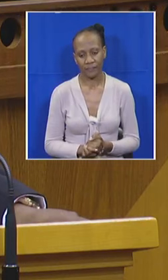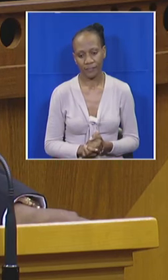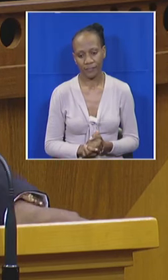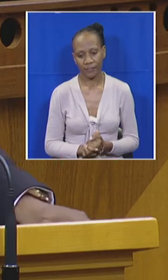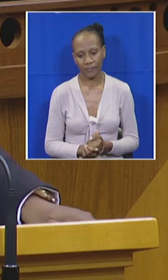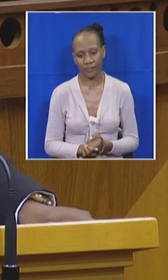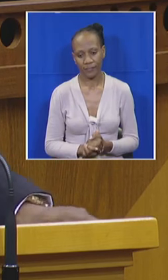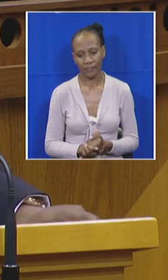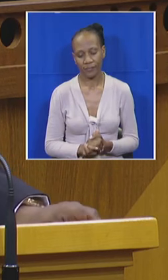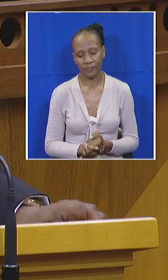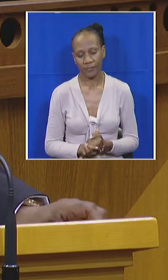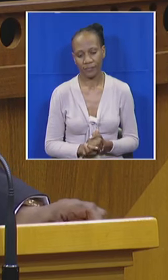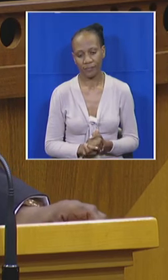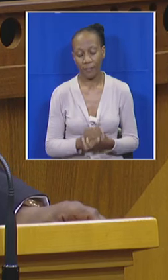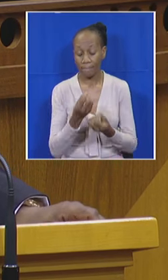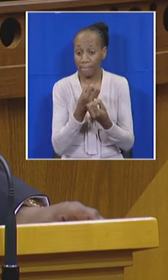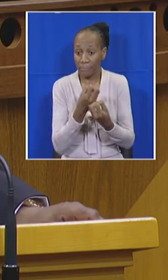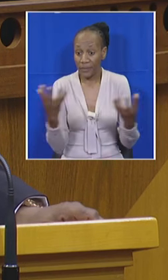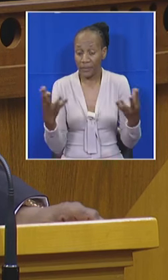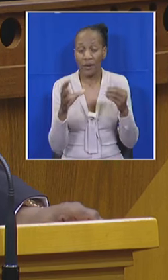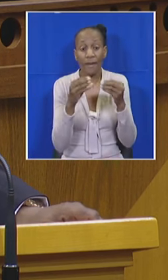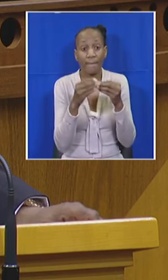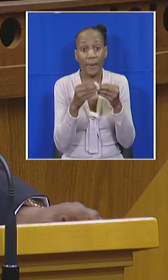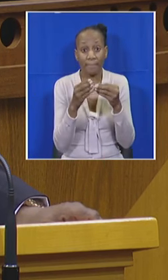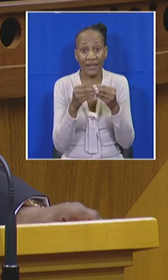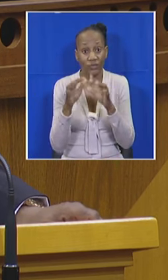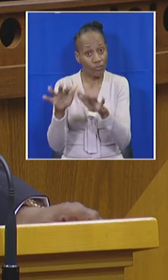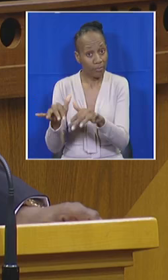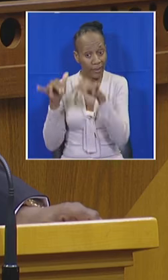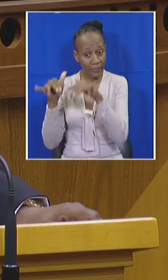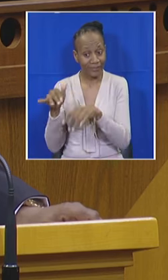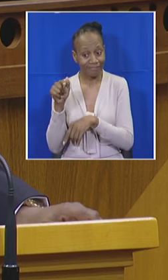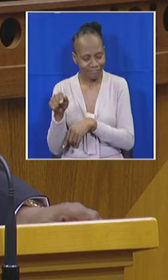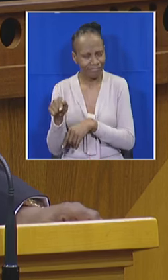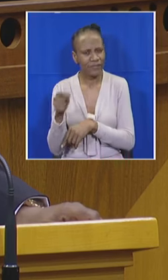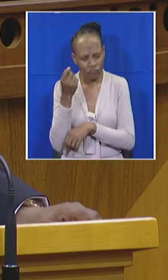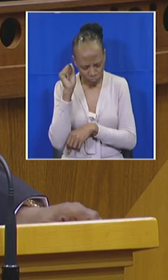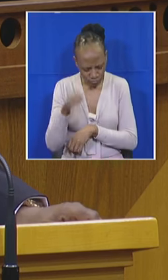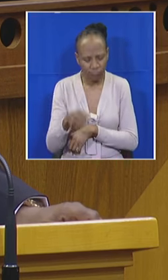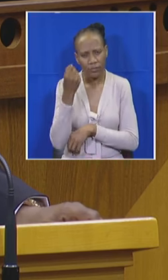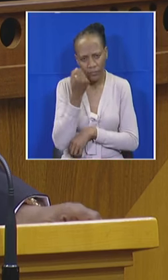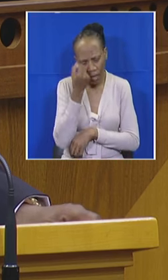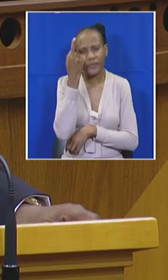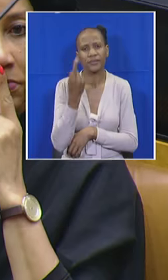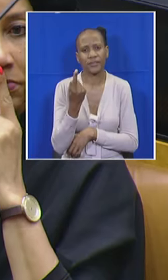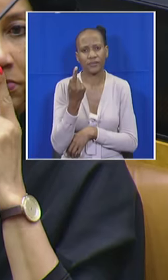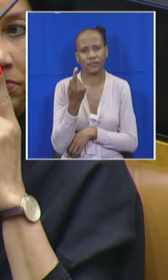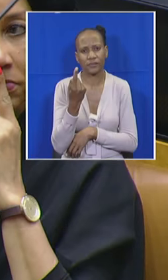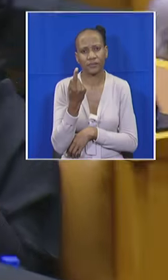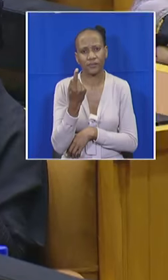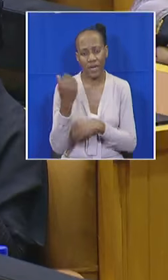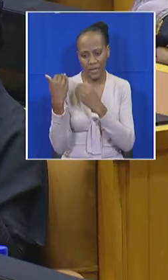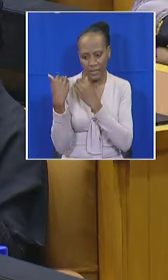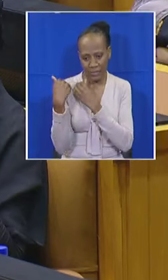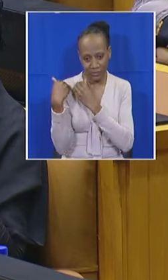The majority of members of Parliament understand the serious